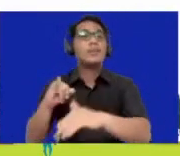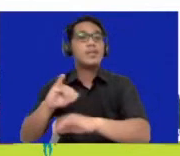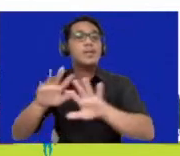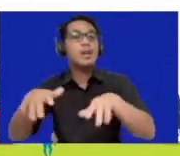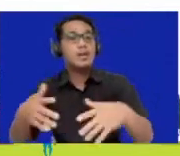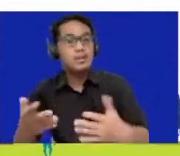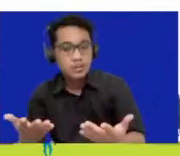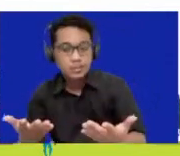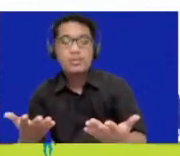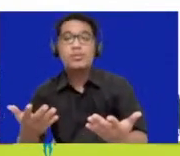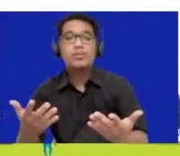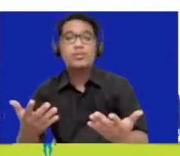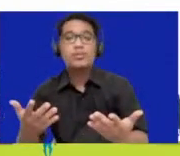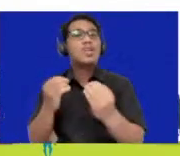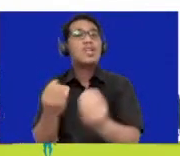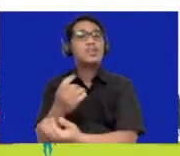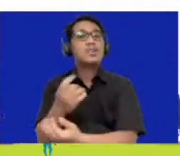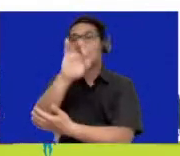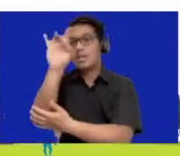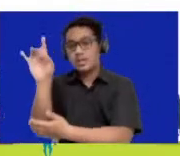I can say the south portion.